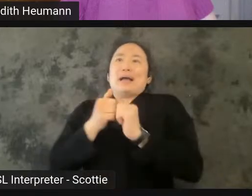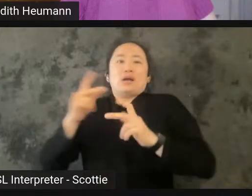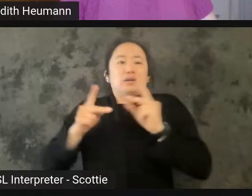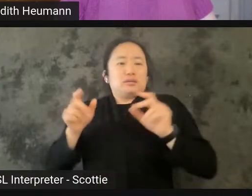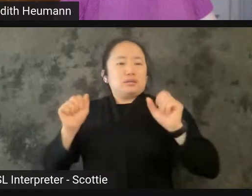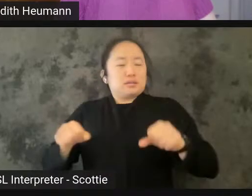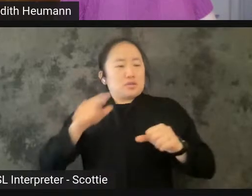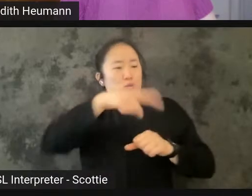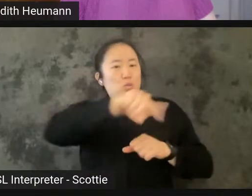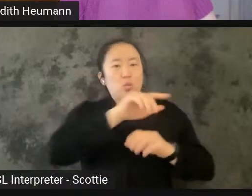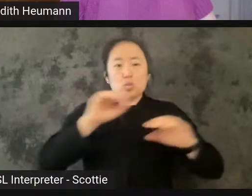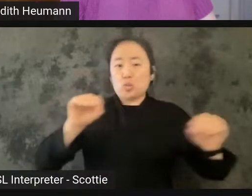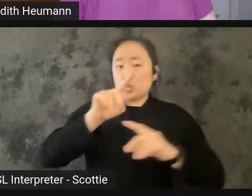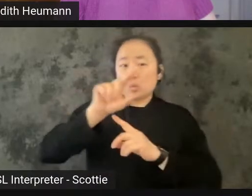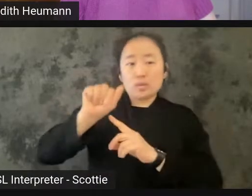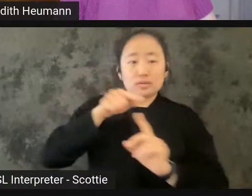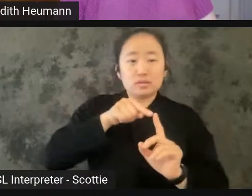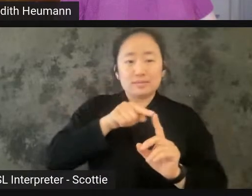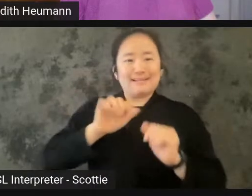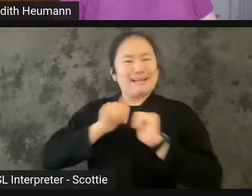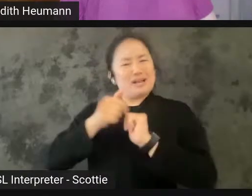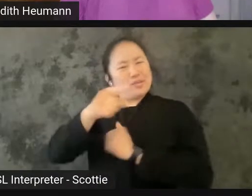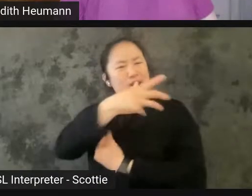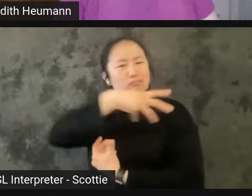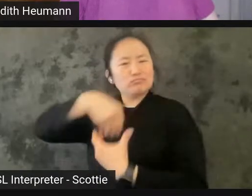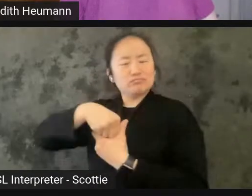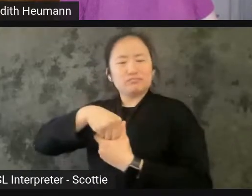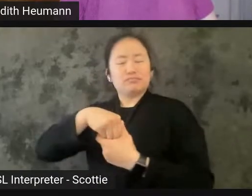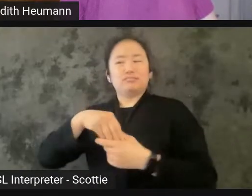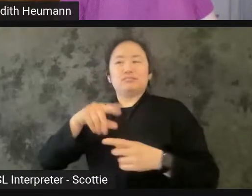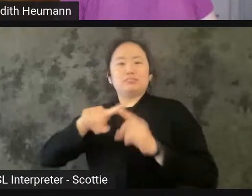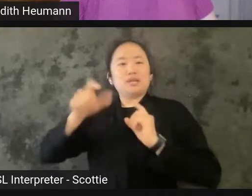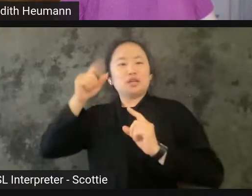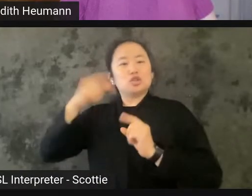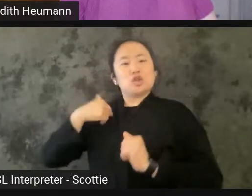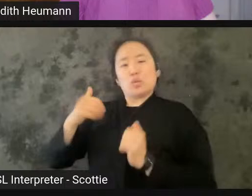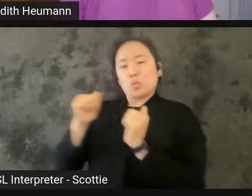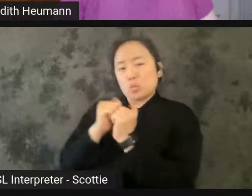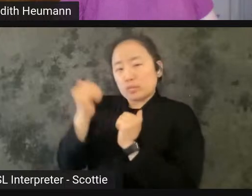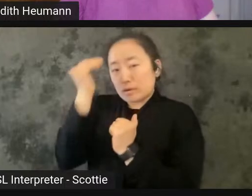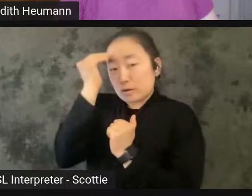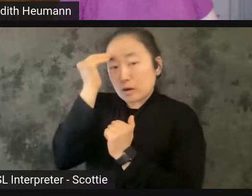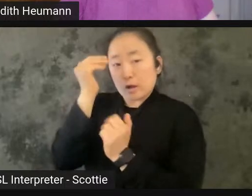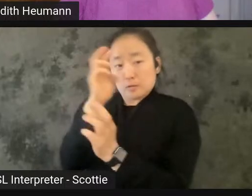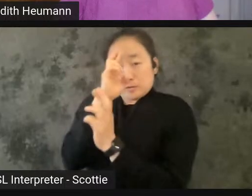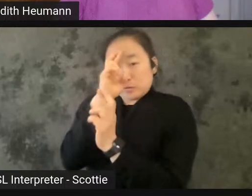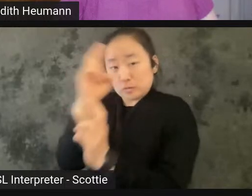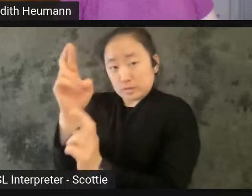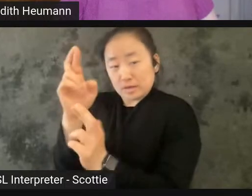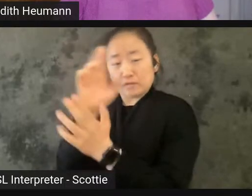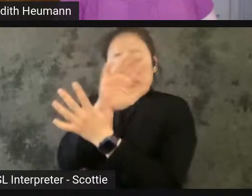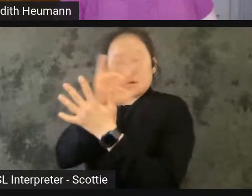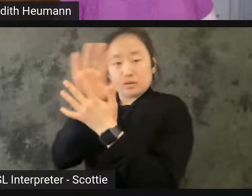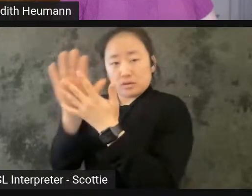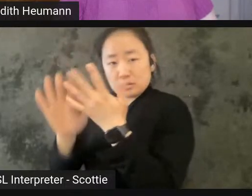effective way of partnership? What's your answer,